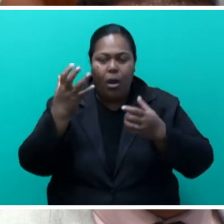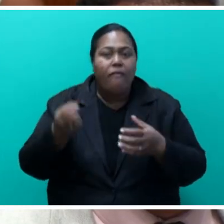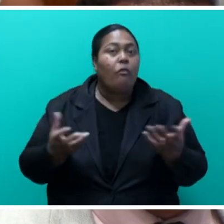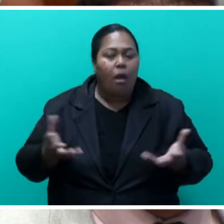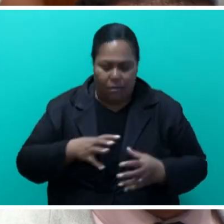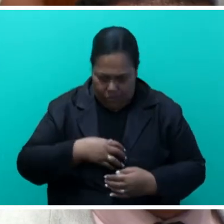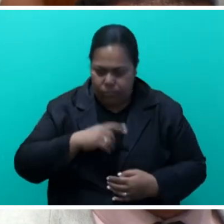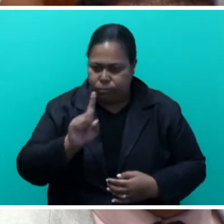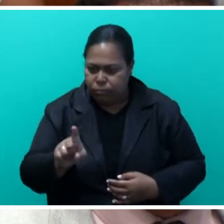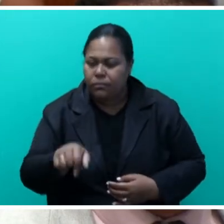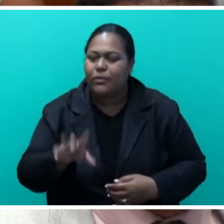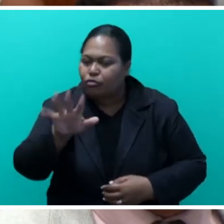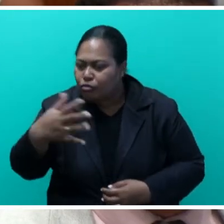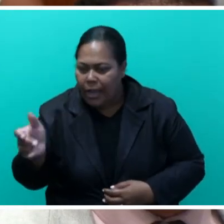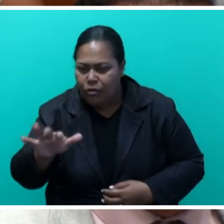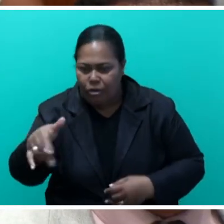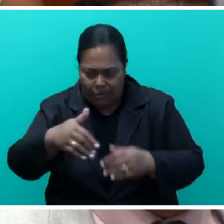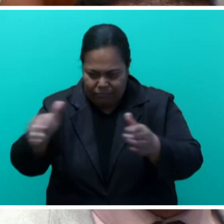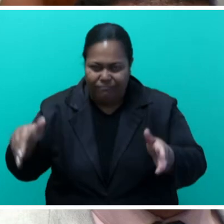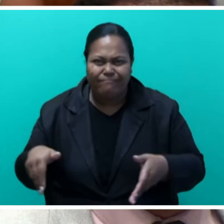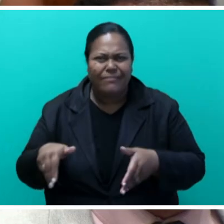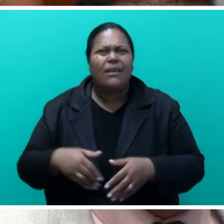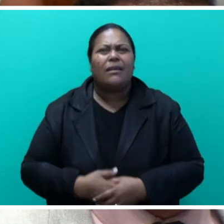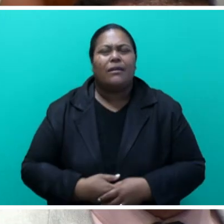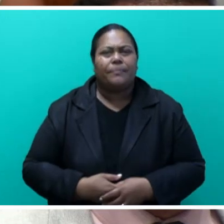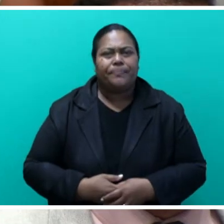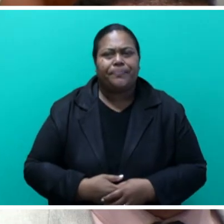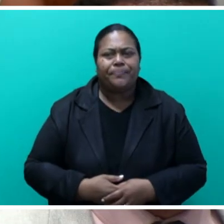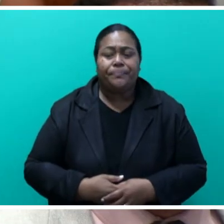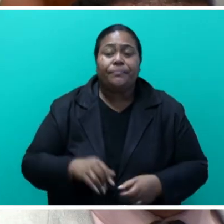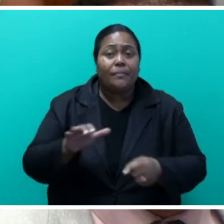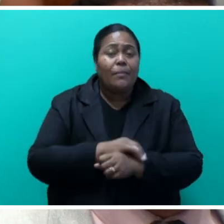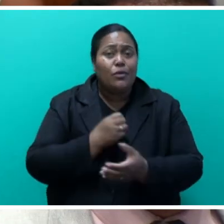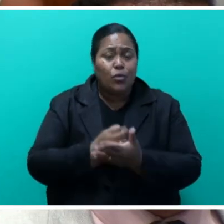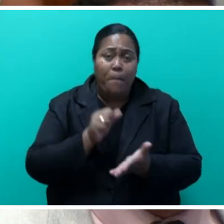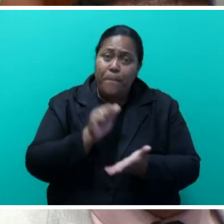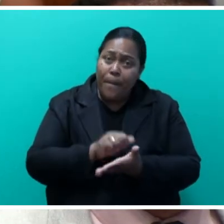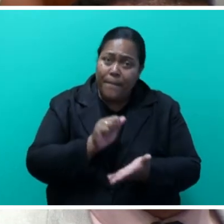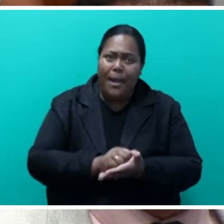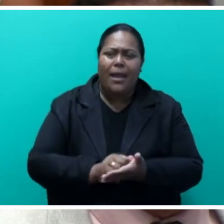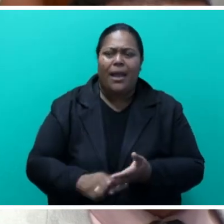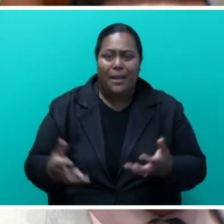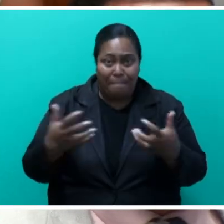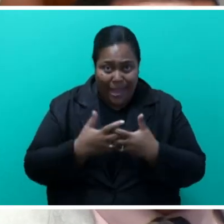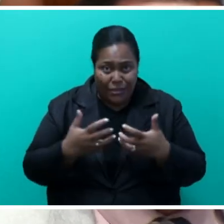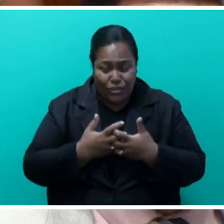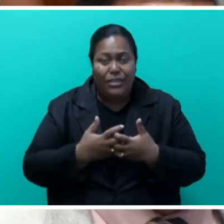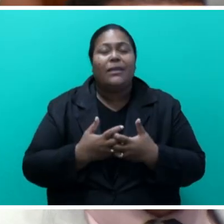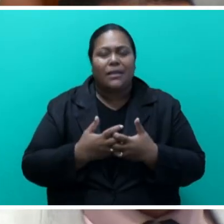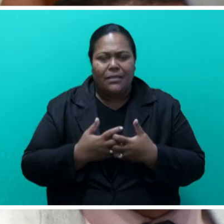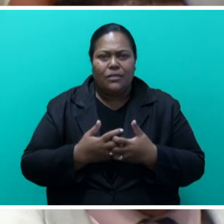facility owners. Mr. Speaker, sir, this is to ensure that proper and adequate facilities such as ground